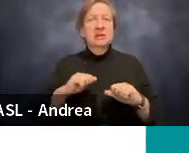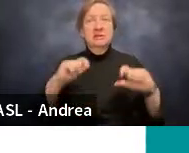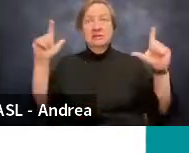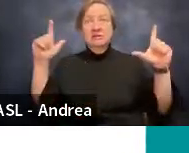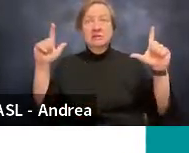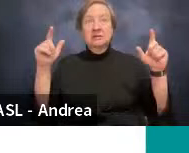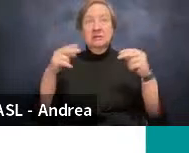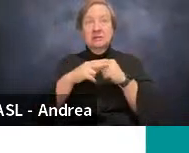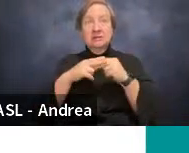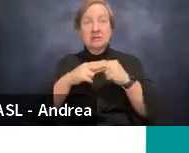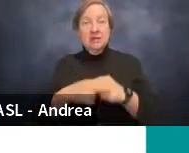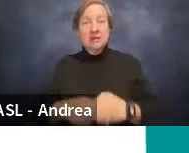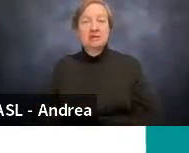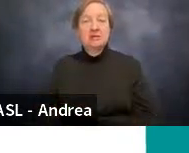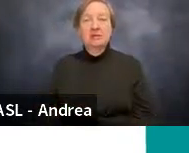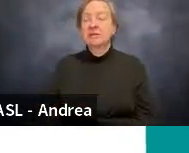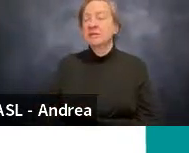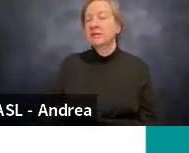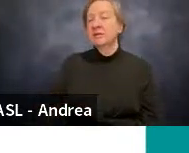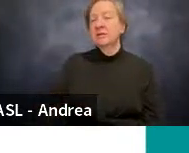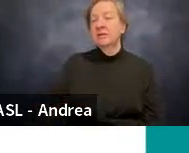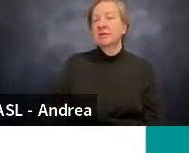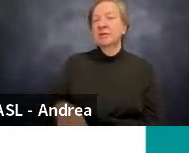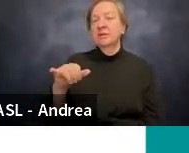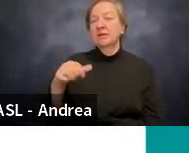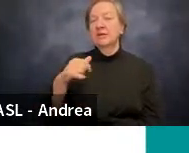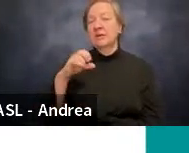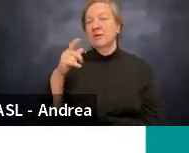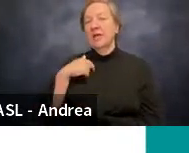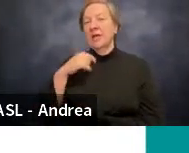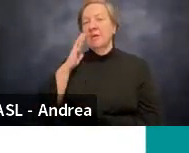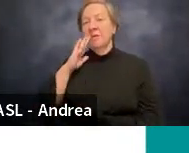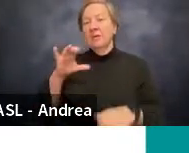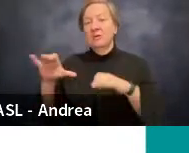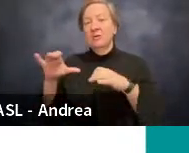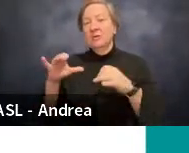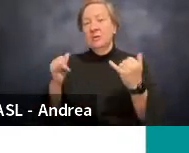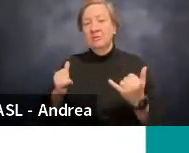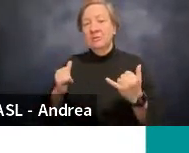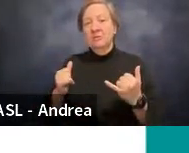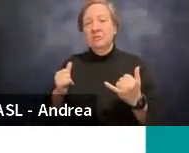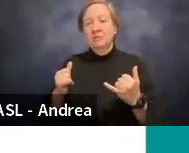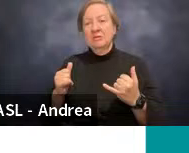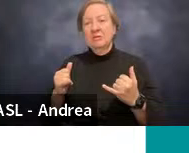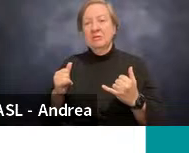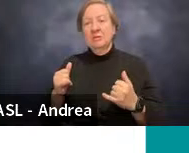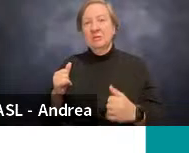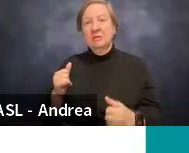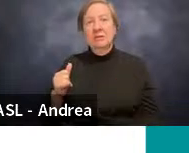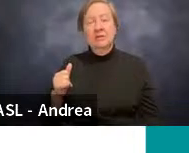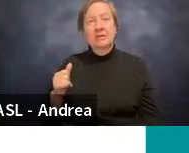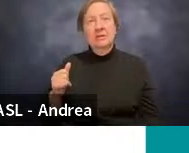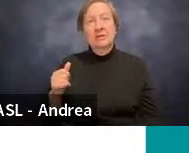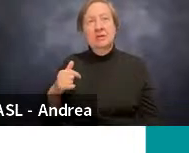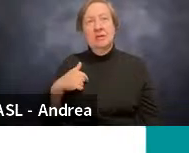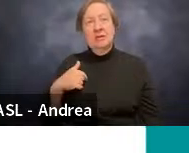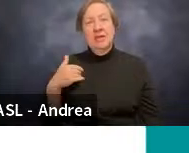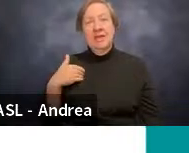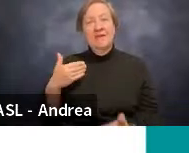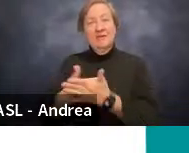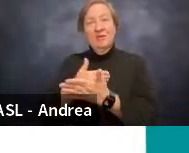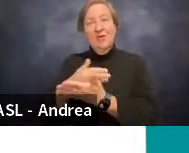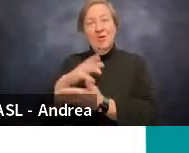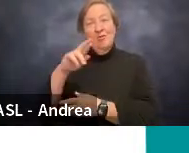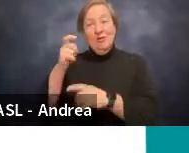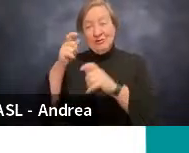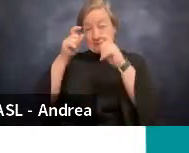up. Just take some. Okay, I'll handle it from here. I better pull up this. I got new prescriptions, but still